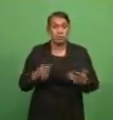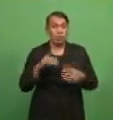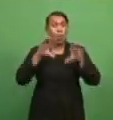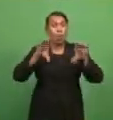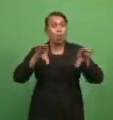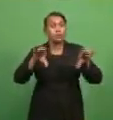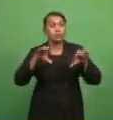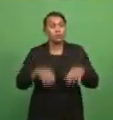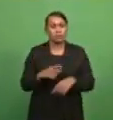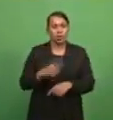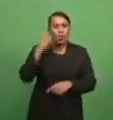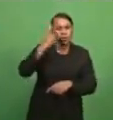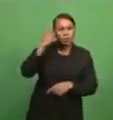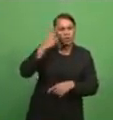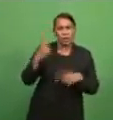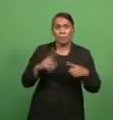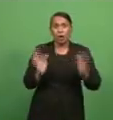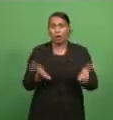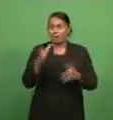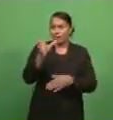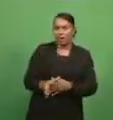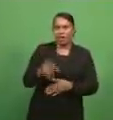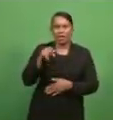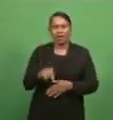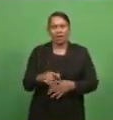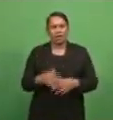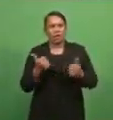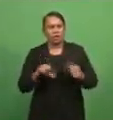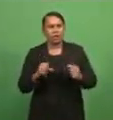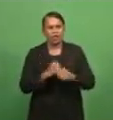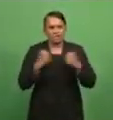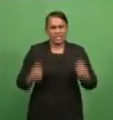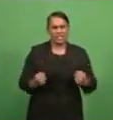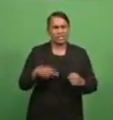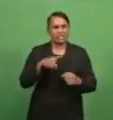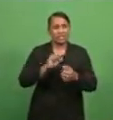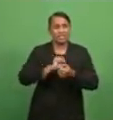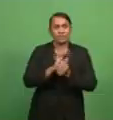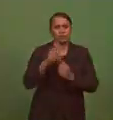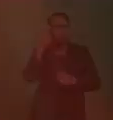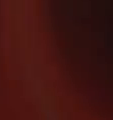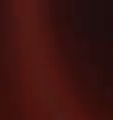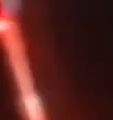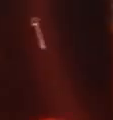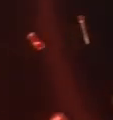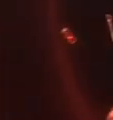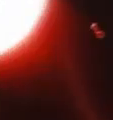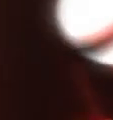players' fitness. And Eugene VOLLMER chases Olympic dream.